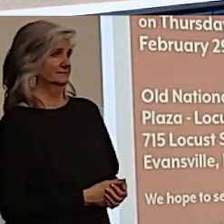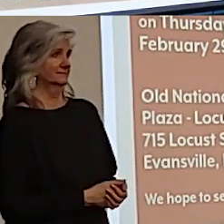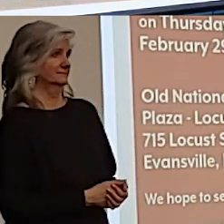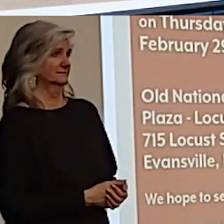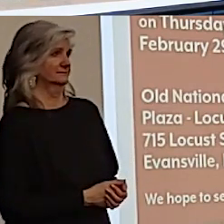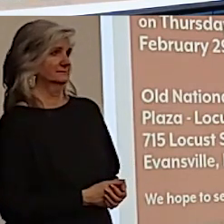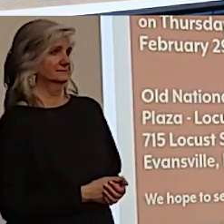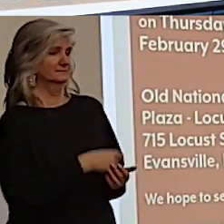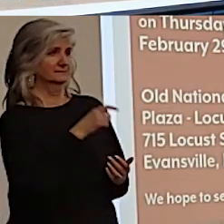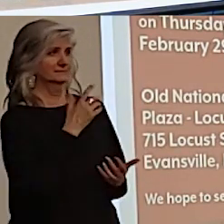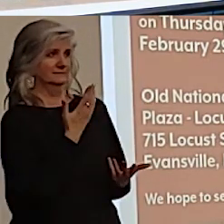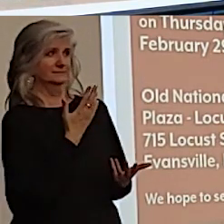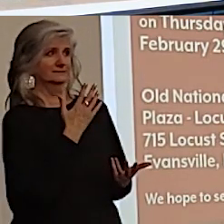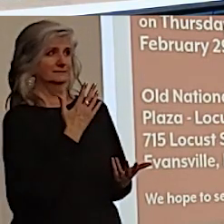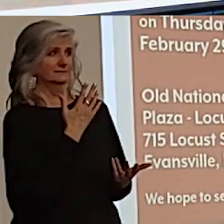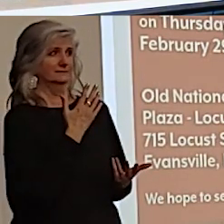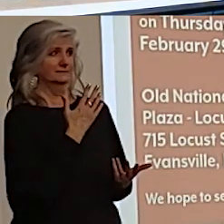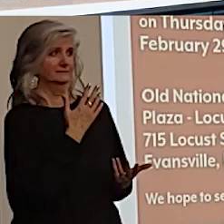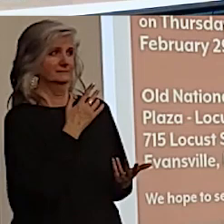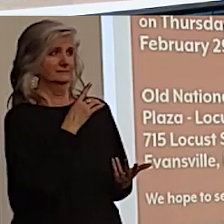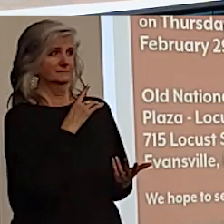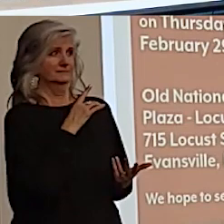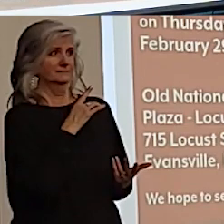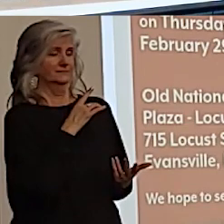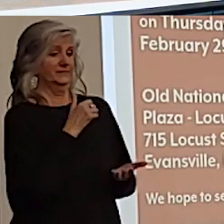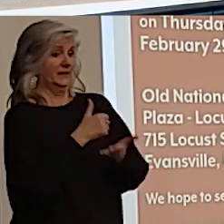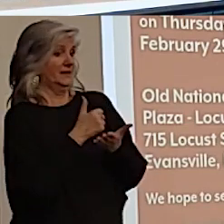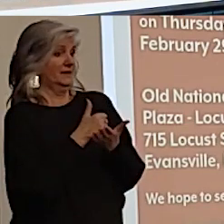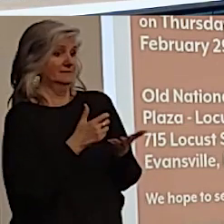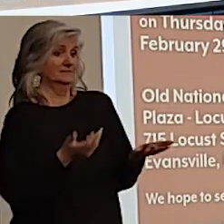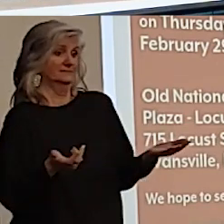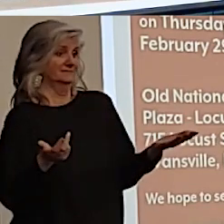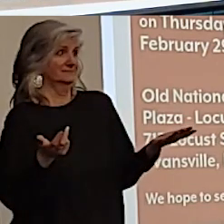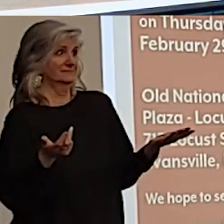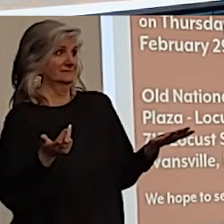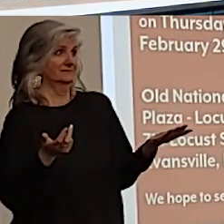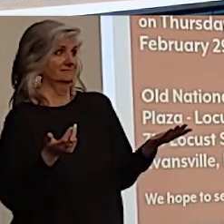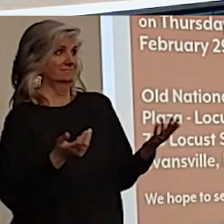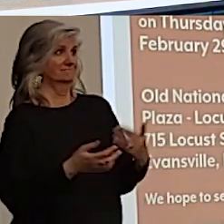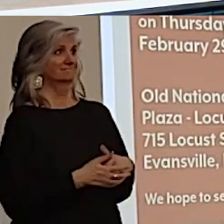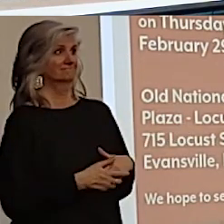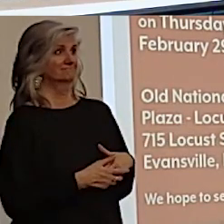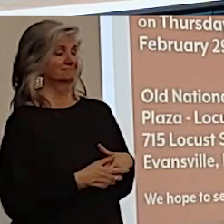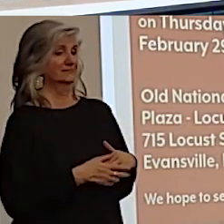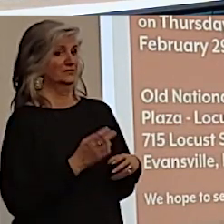there is an end in sight in terms of the help that people can get.